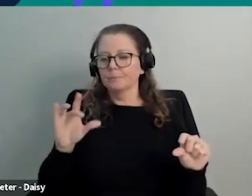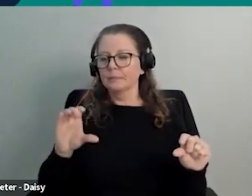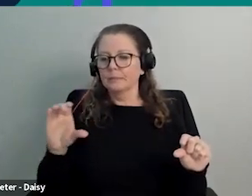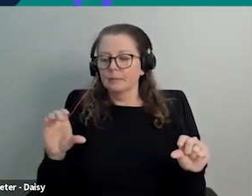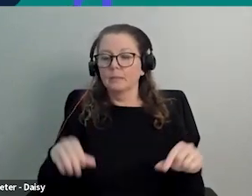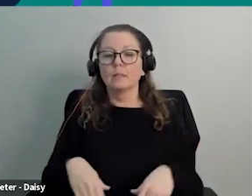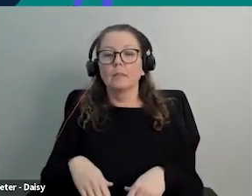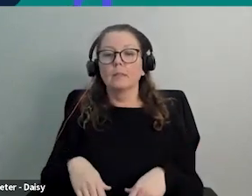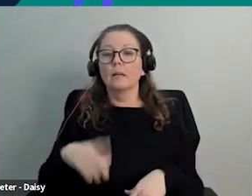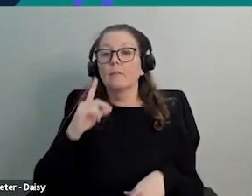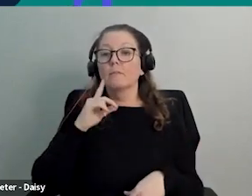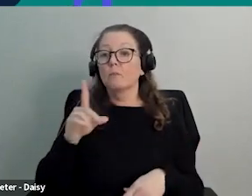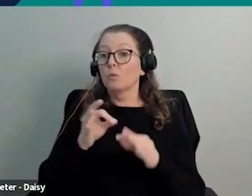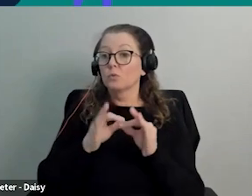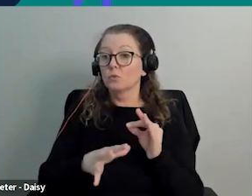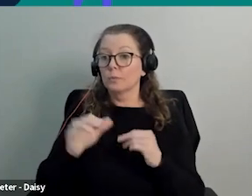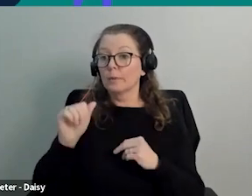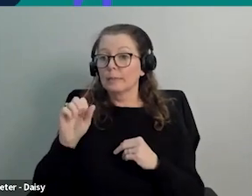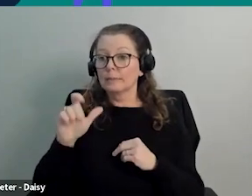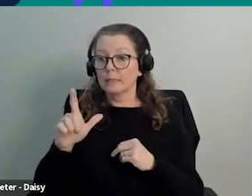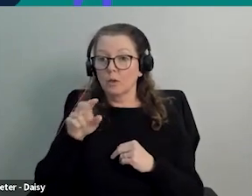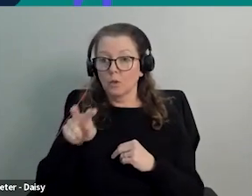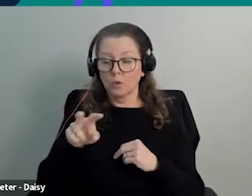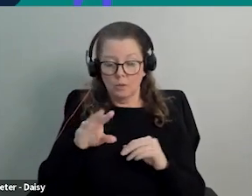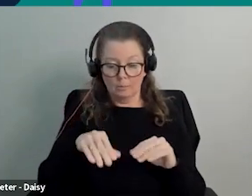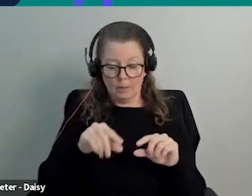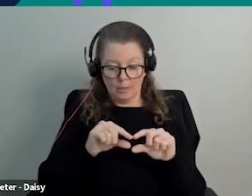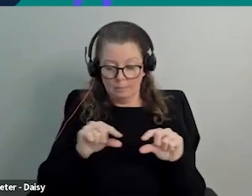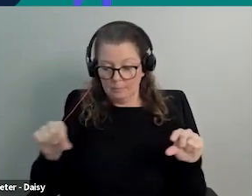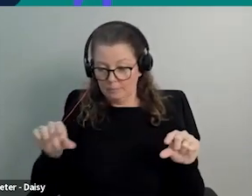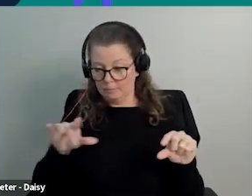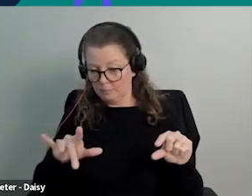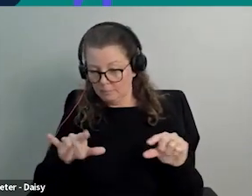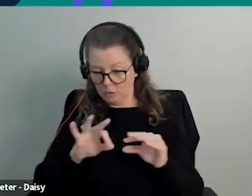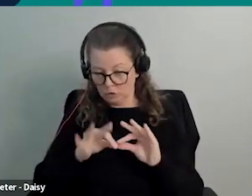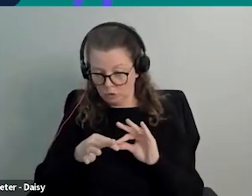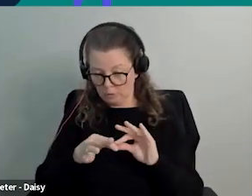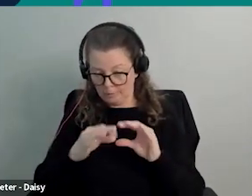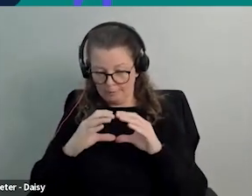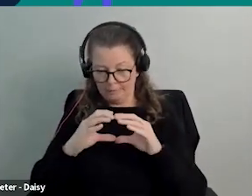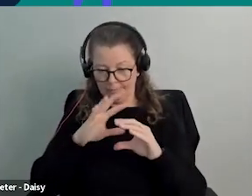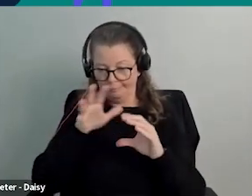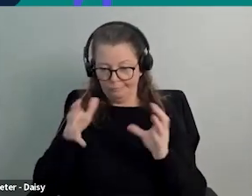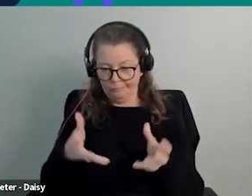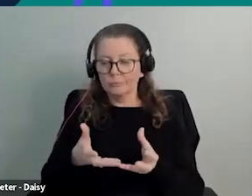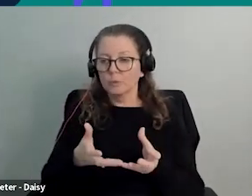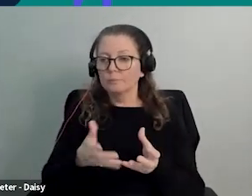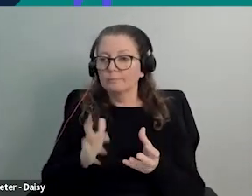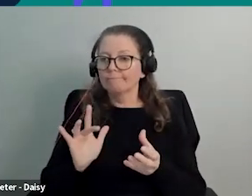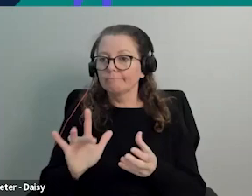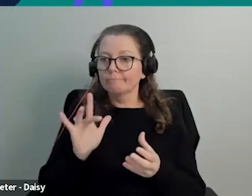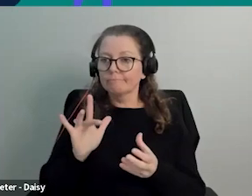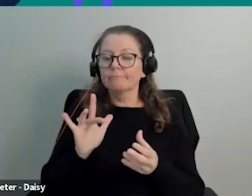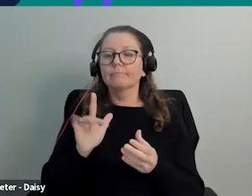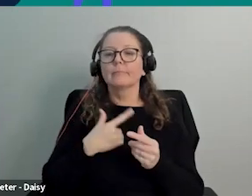the ASL interpreters, find the interpretation button at the bottom menu bar with an icon that looks like a globe. Click that